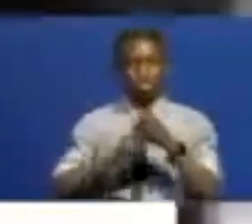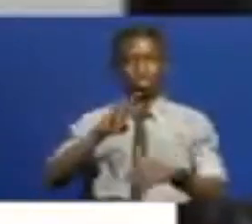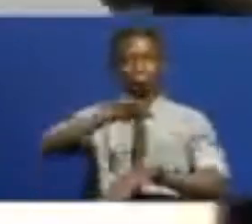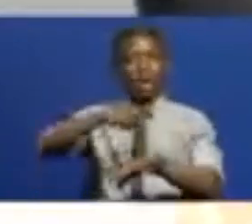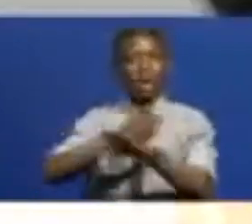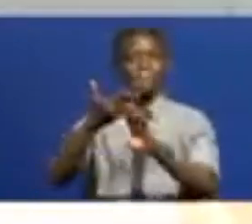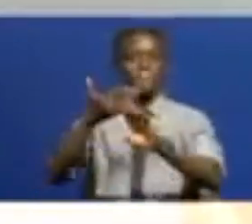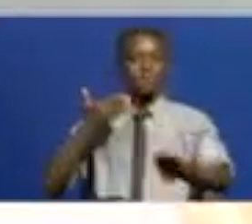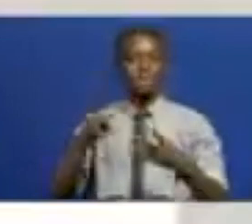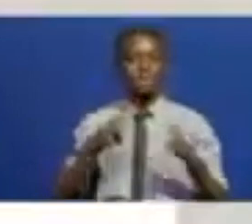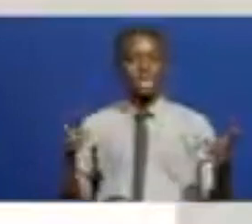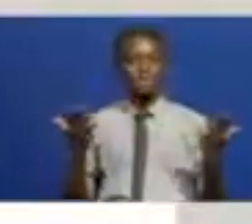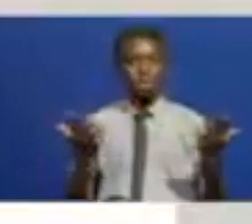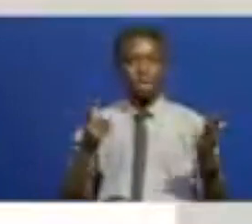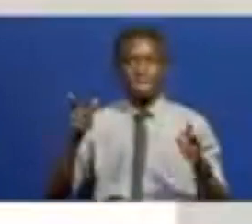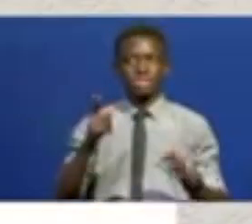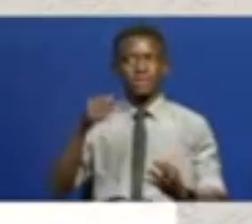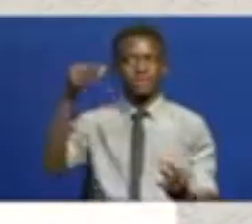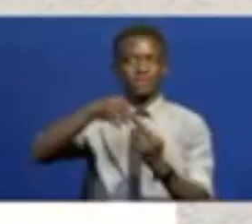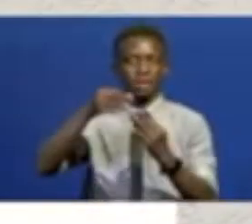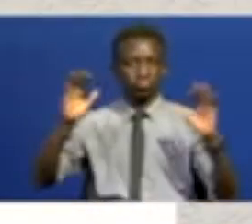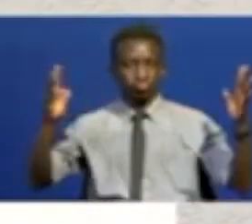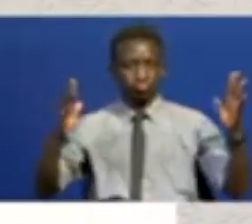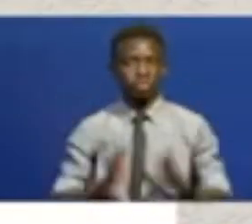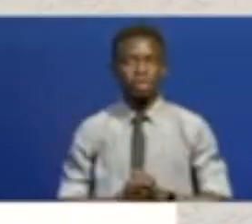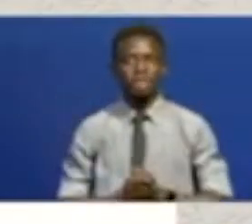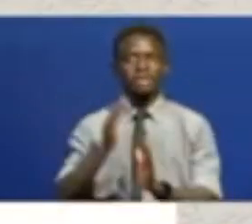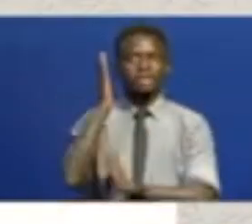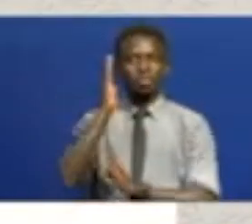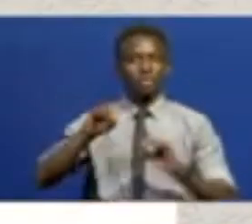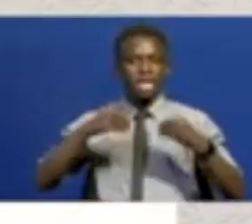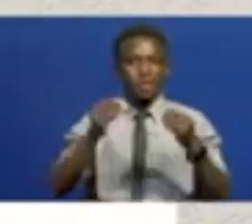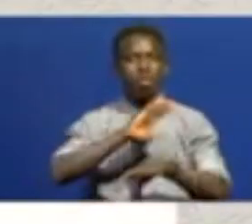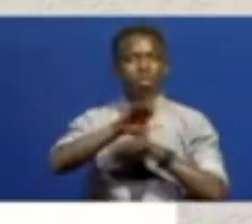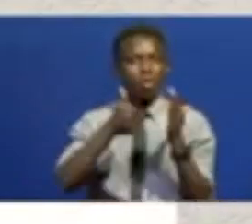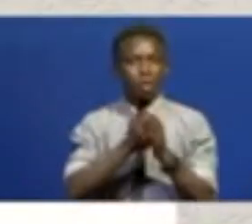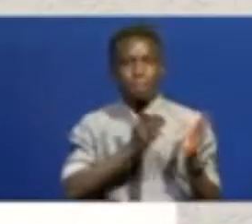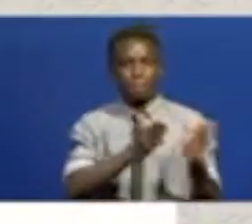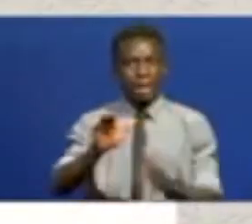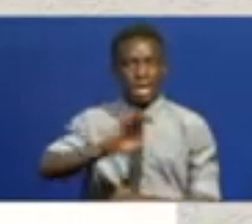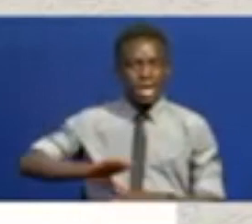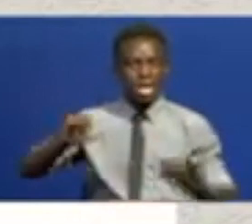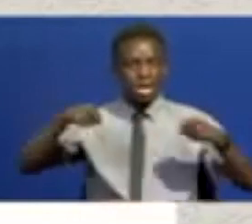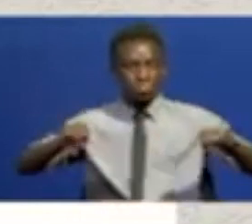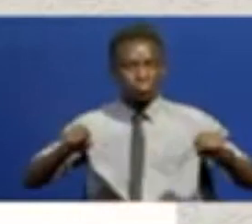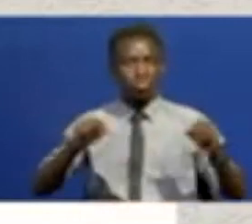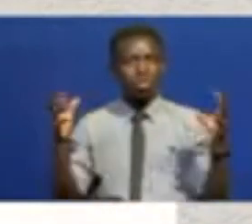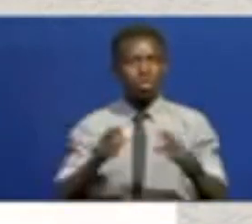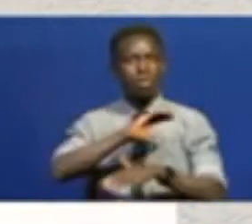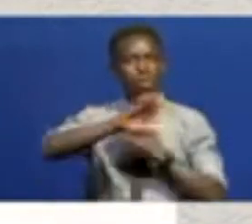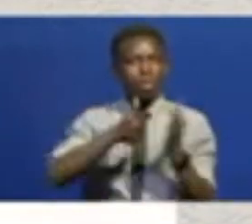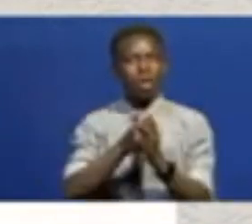festivities. Security will be provided at all parking zones. Motorists and motorcycle riders are advised to